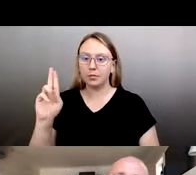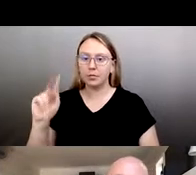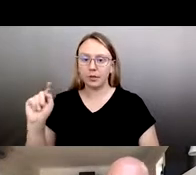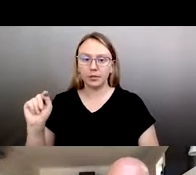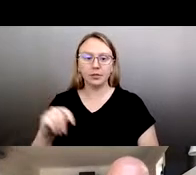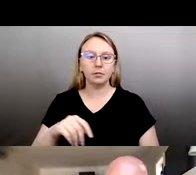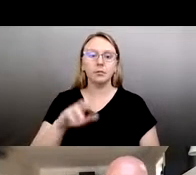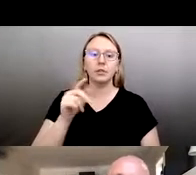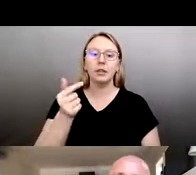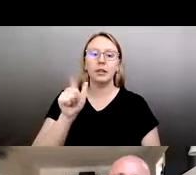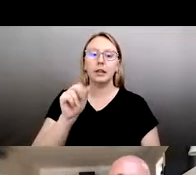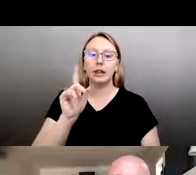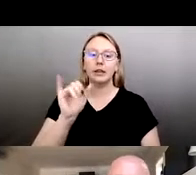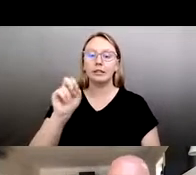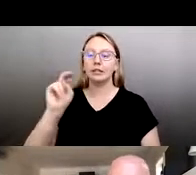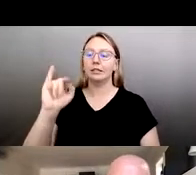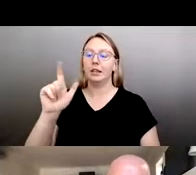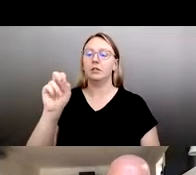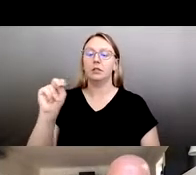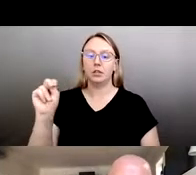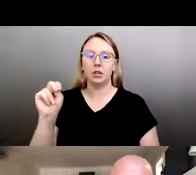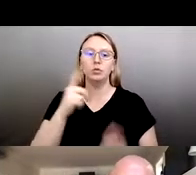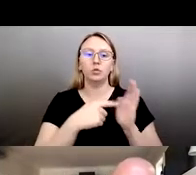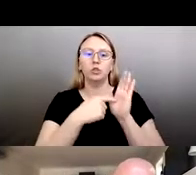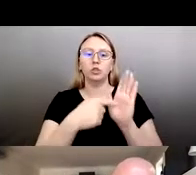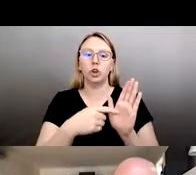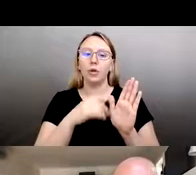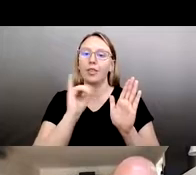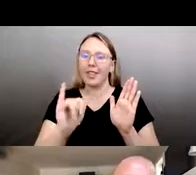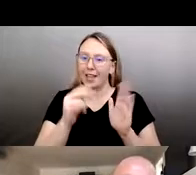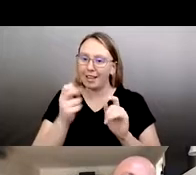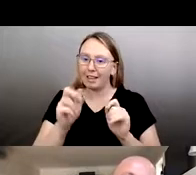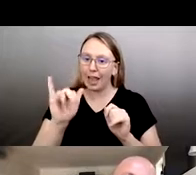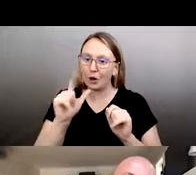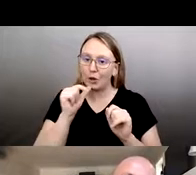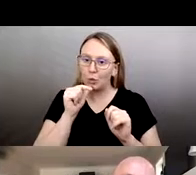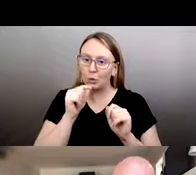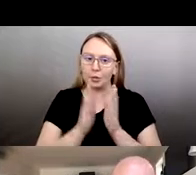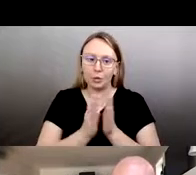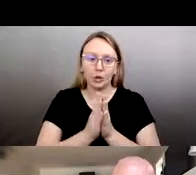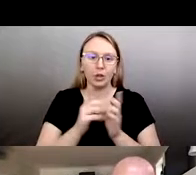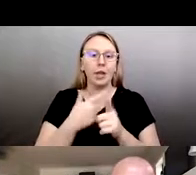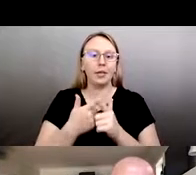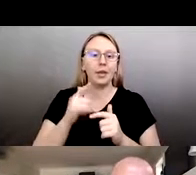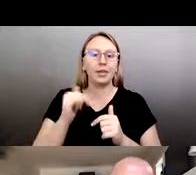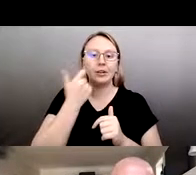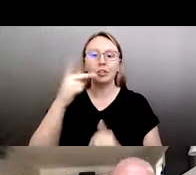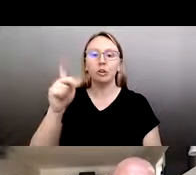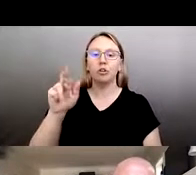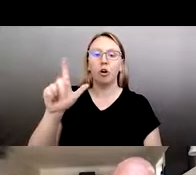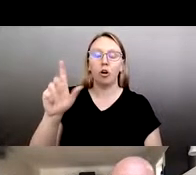Gladys Nelson, who was holding up the Harry Who book. And the truly great Carl Worsam, who just passed away earlier this